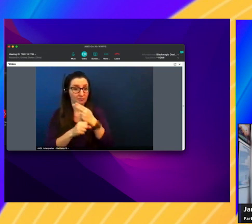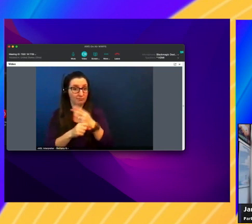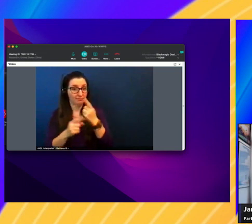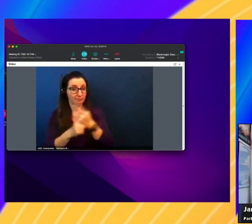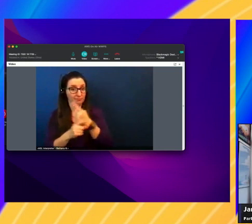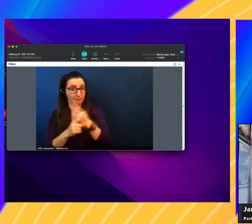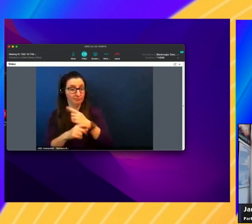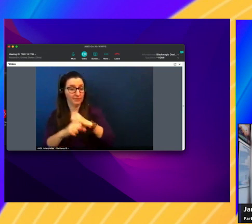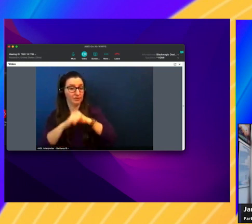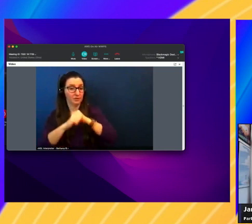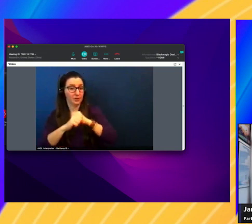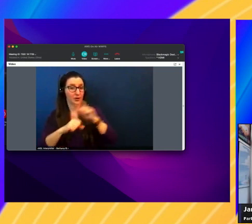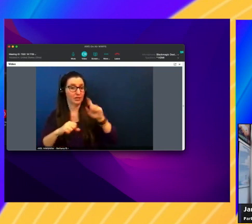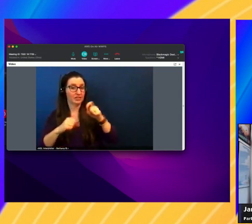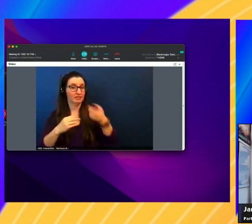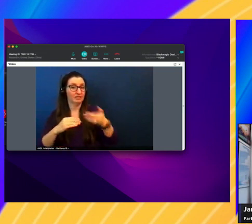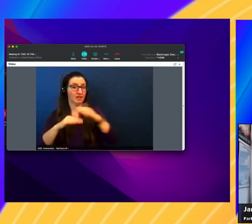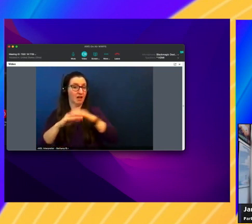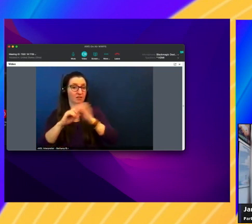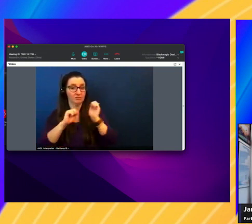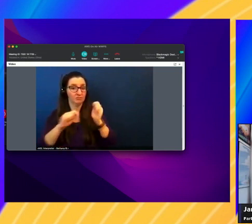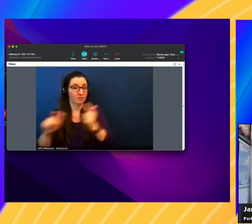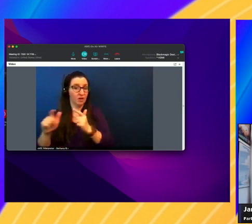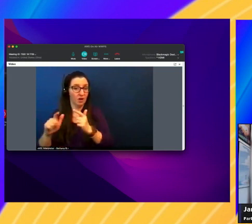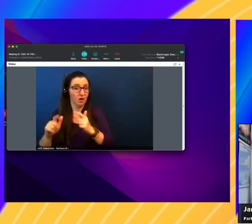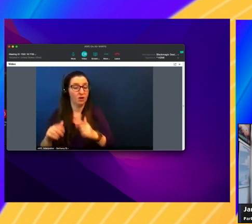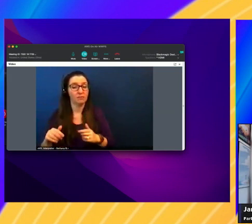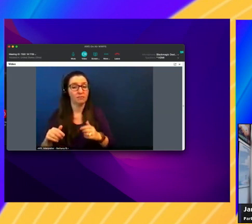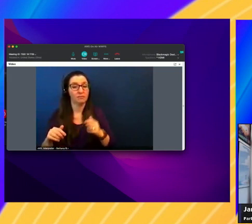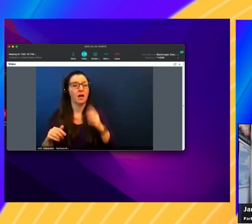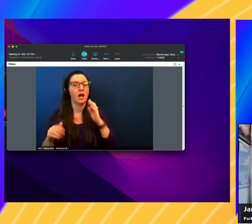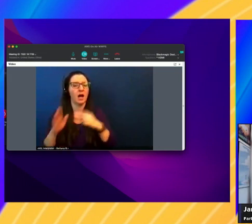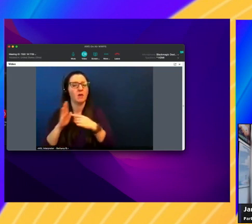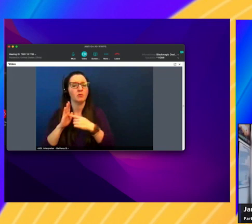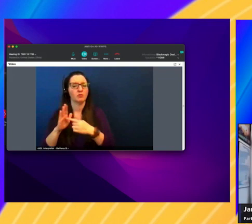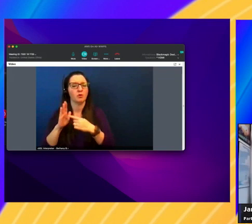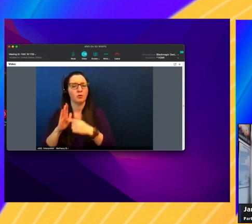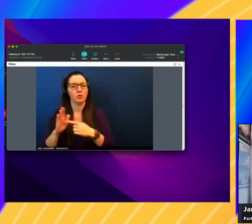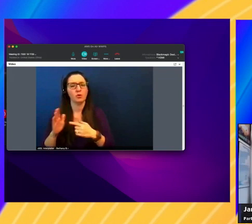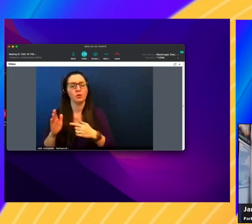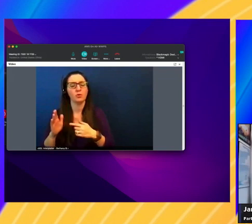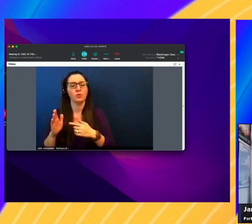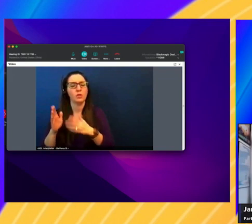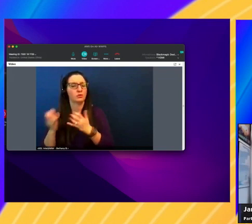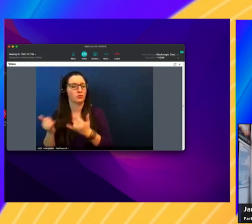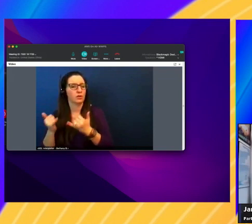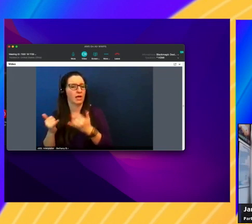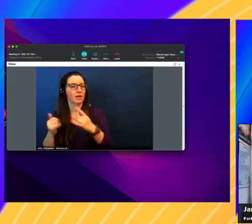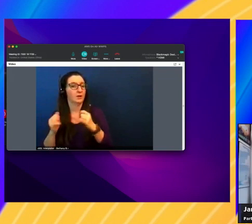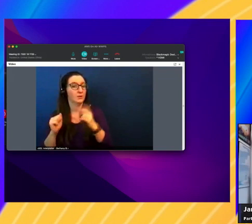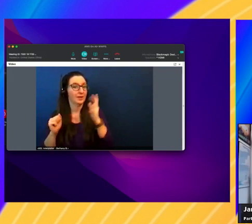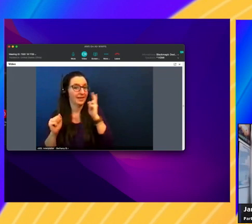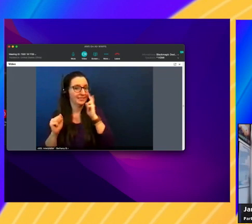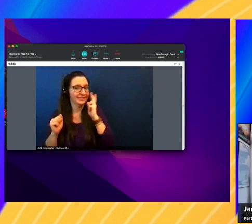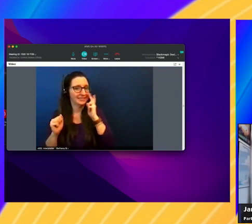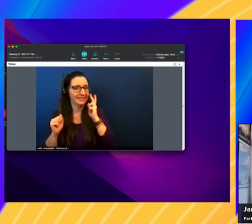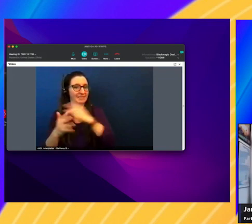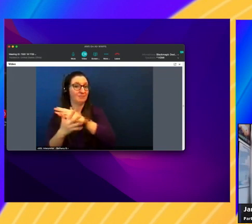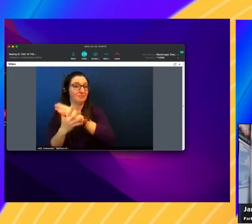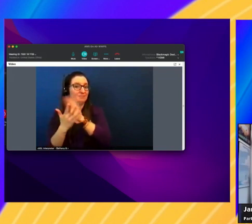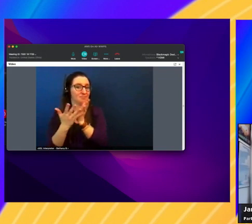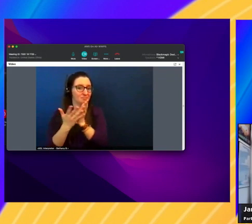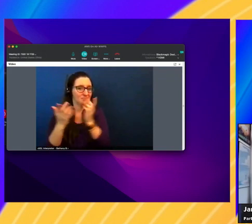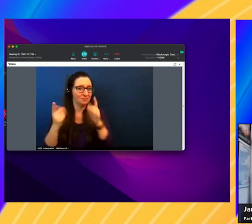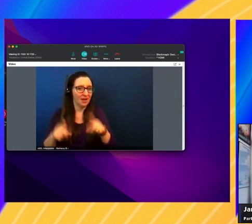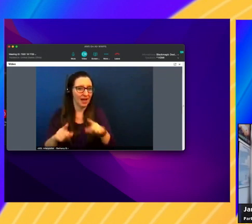covered. So we can show this in a demo. I'll show it live today, and then you'll be able to see this from end to end.